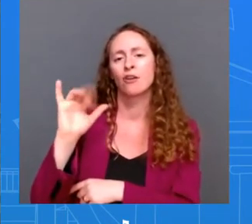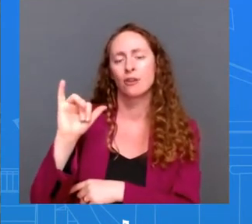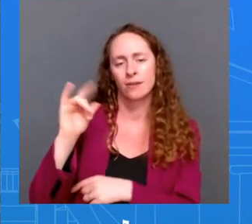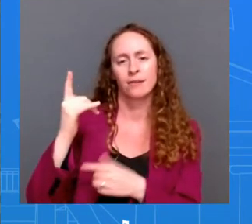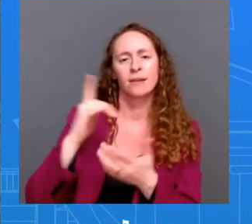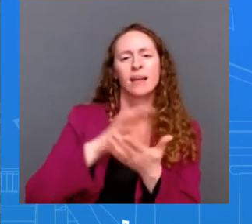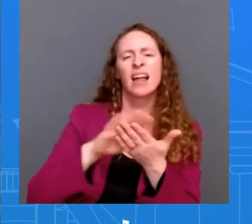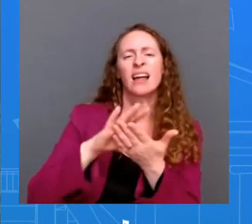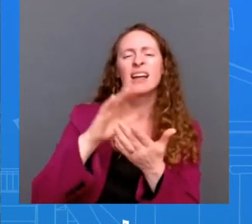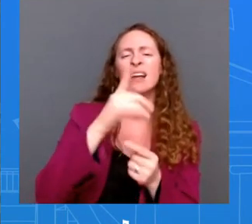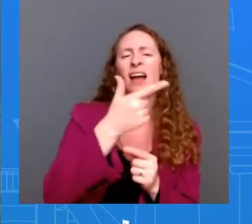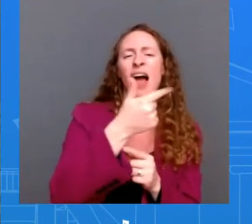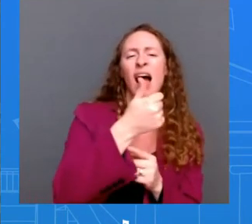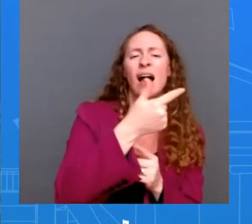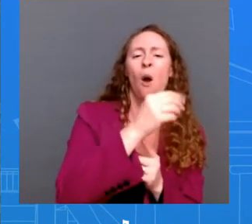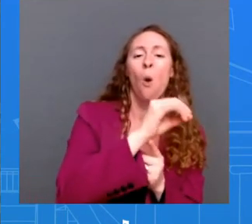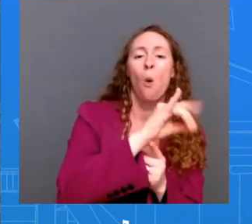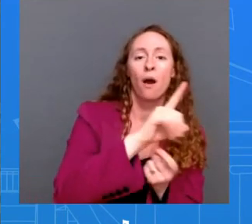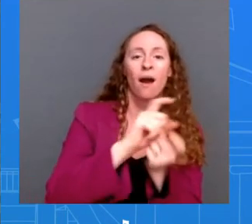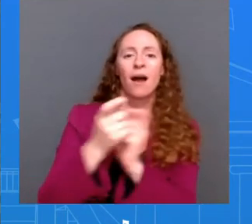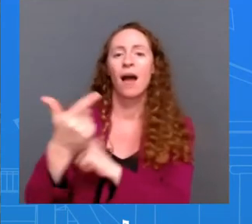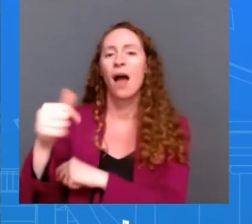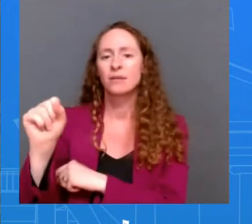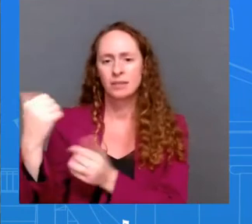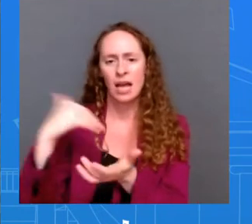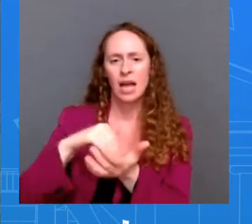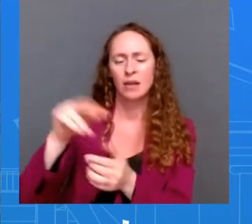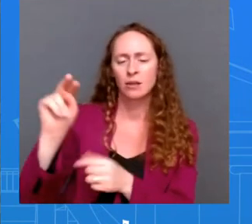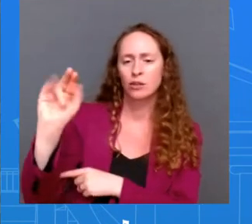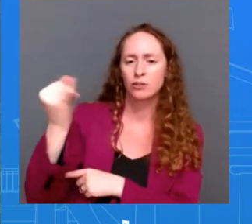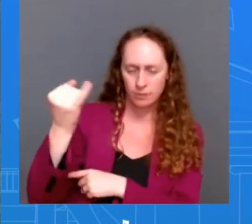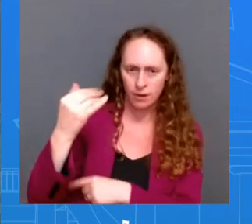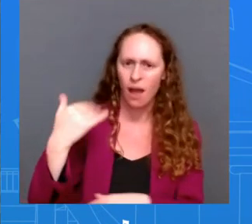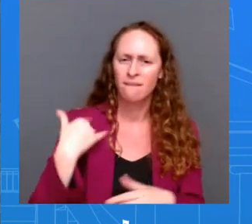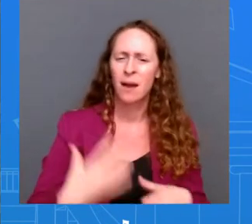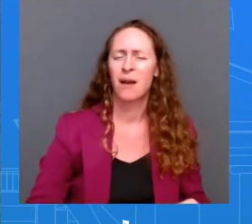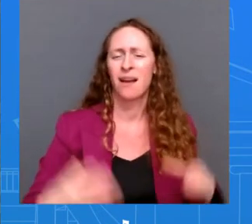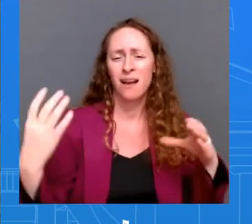a day, and that number continues to increase and is on track to reach